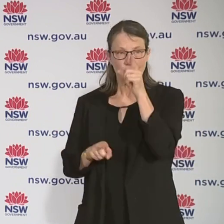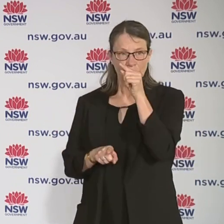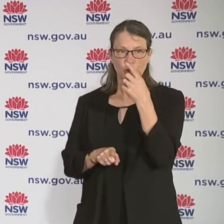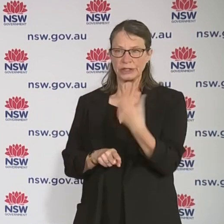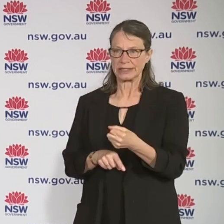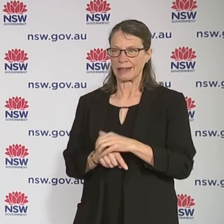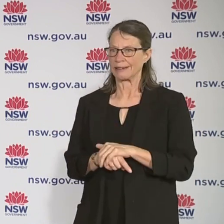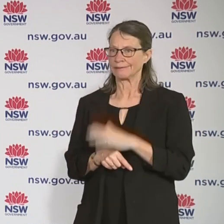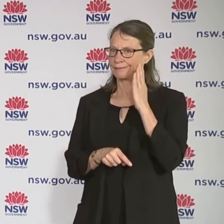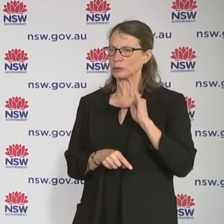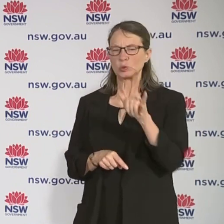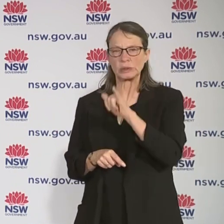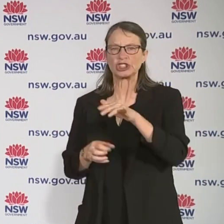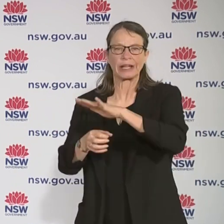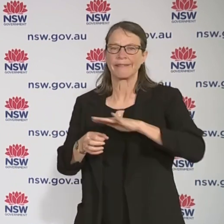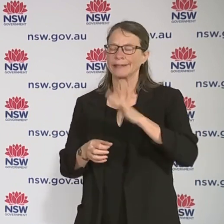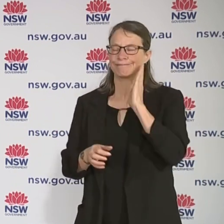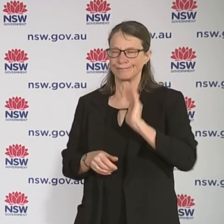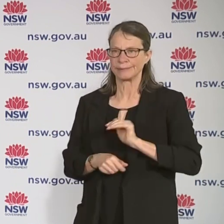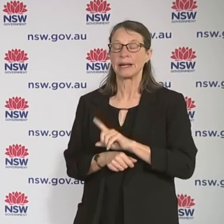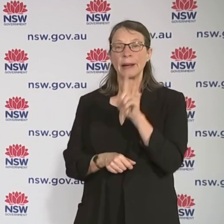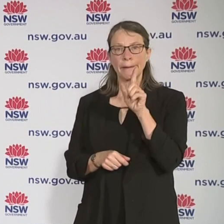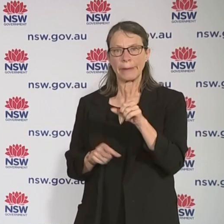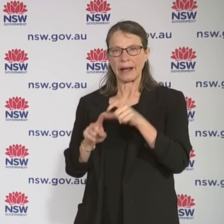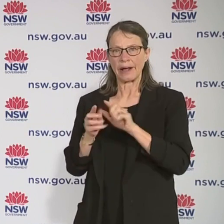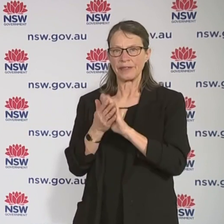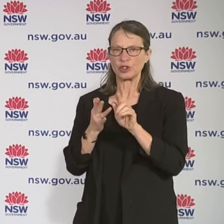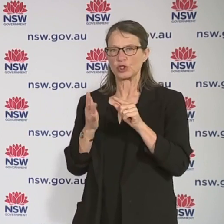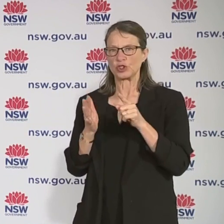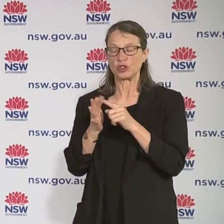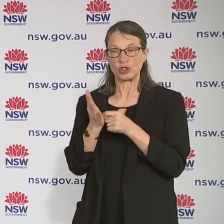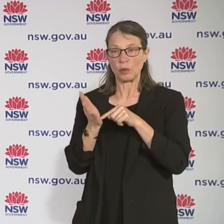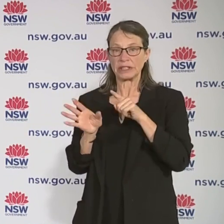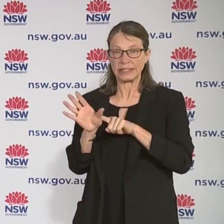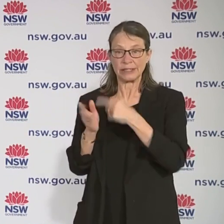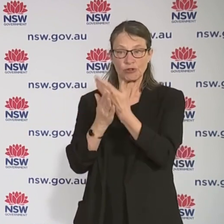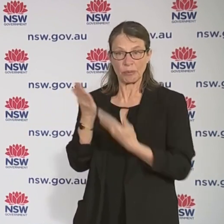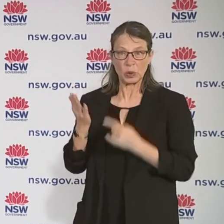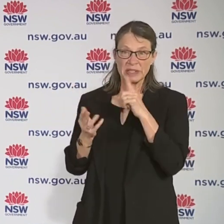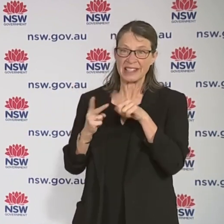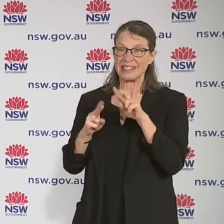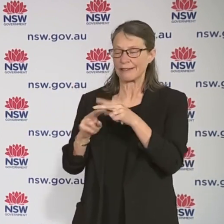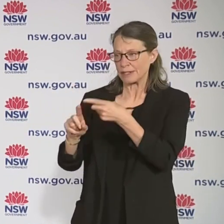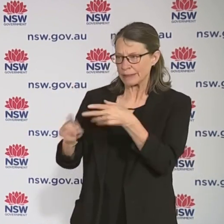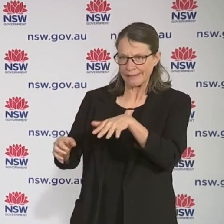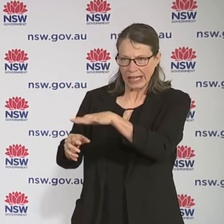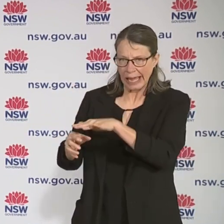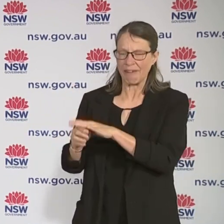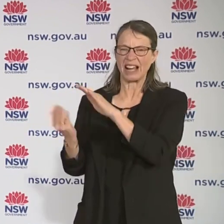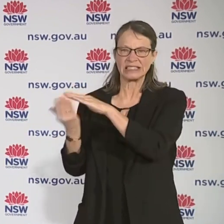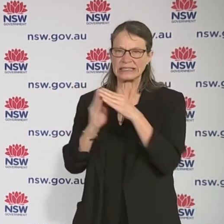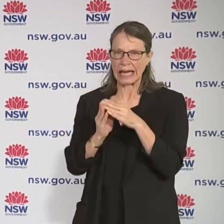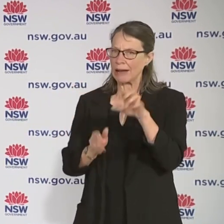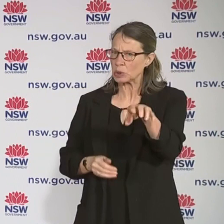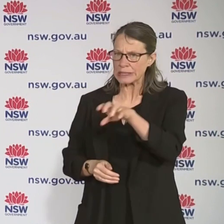But again, I want to caution to say the Doherty report tells us that if there's a particular outbreak in a suburb or a locality or a town, that the